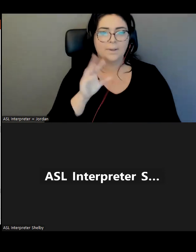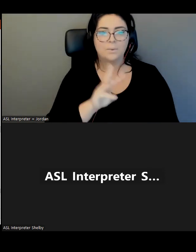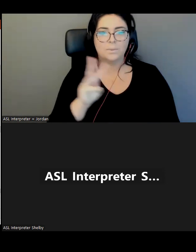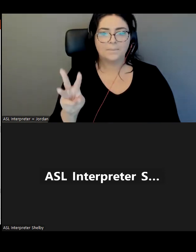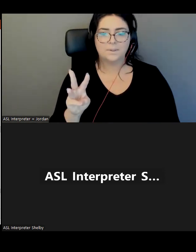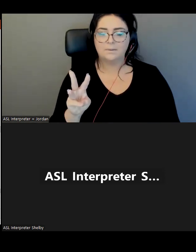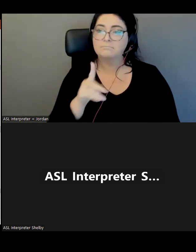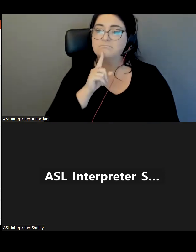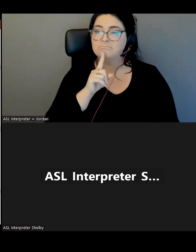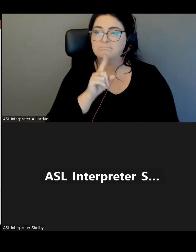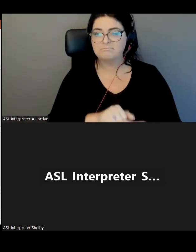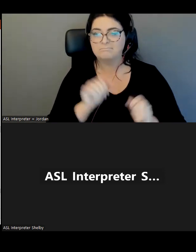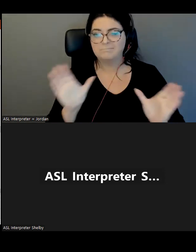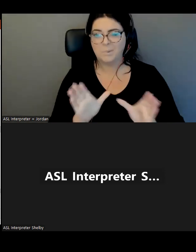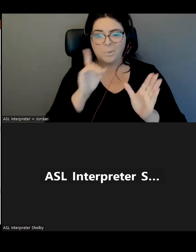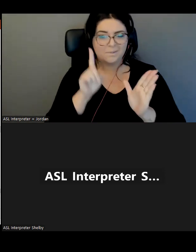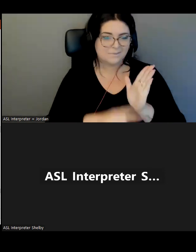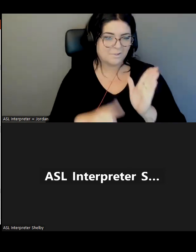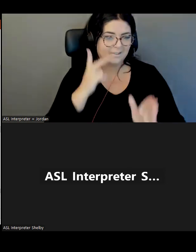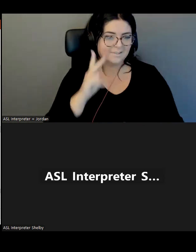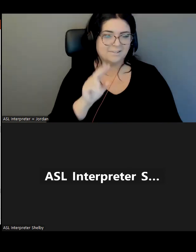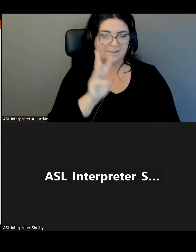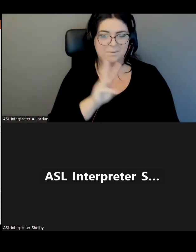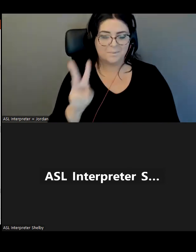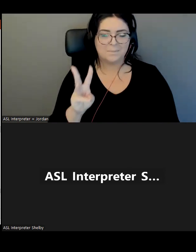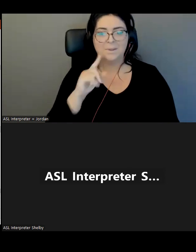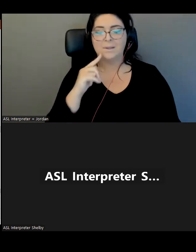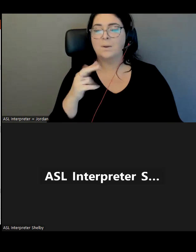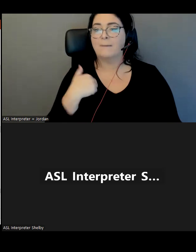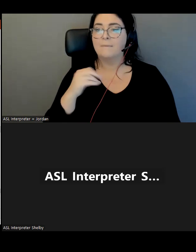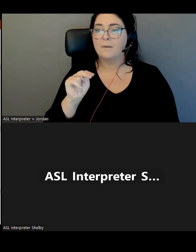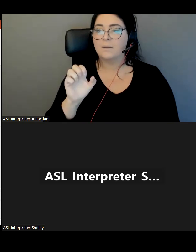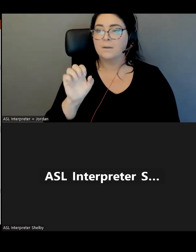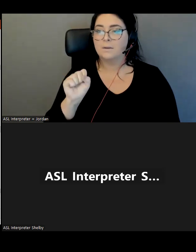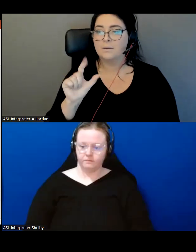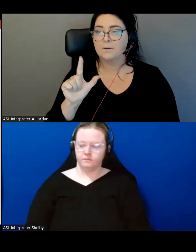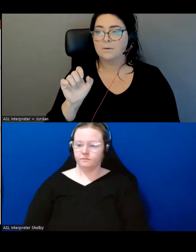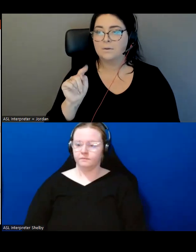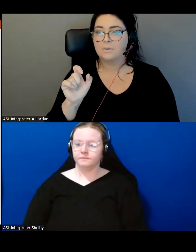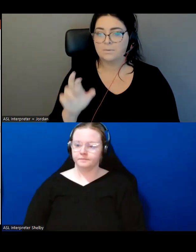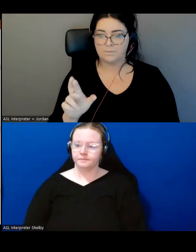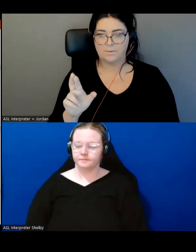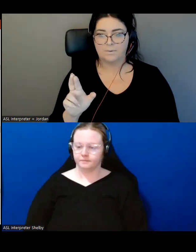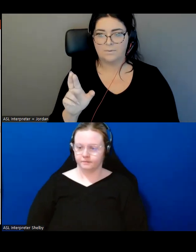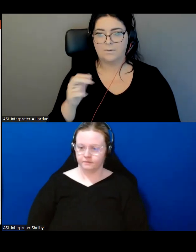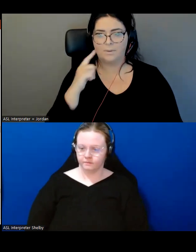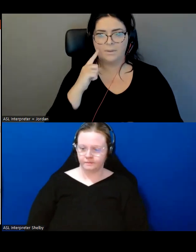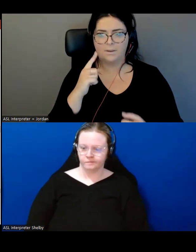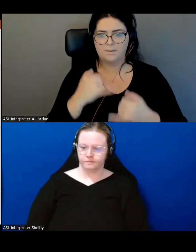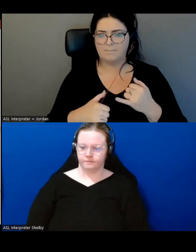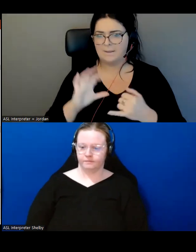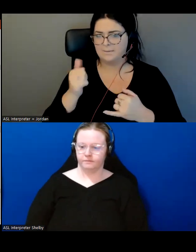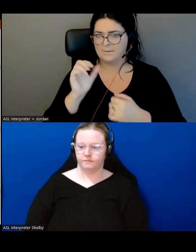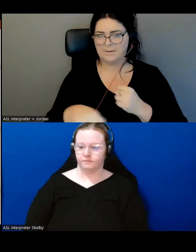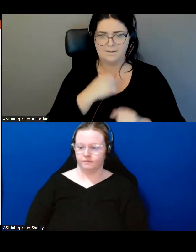I'd encourage people to go on and take a look at our newsletters from over the past, I guess, 10